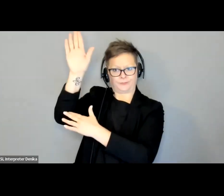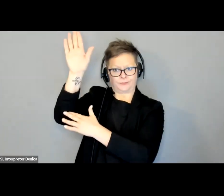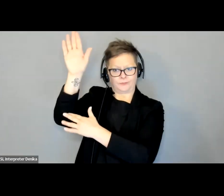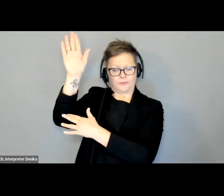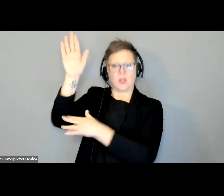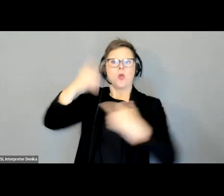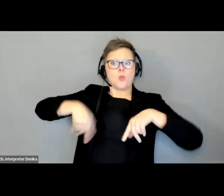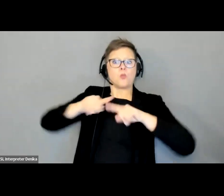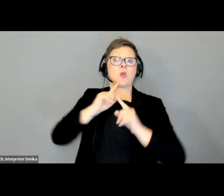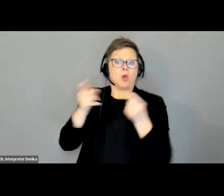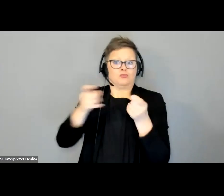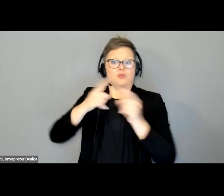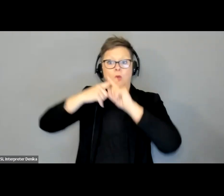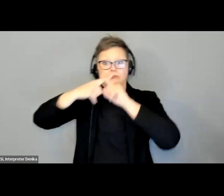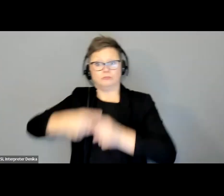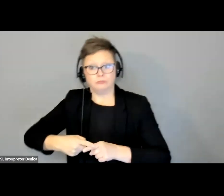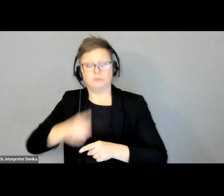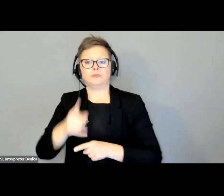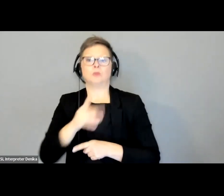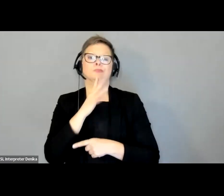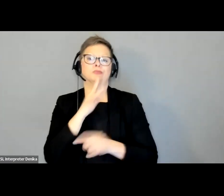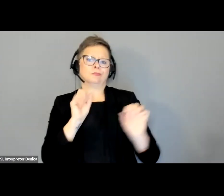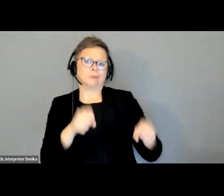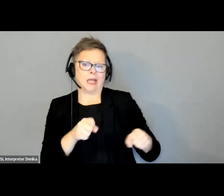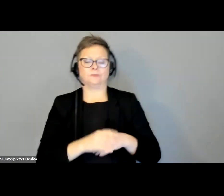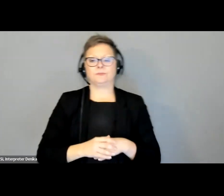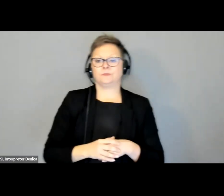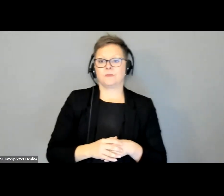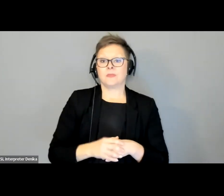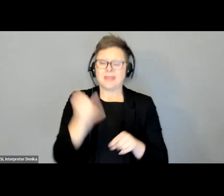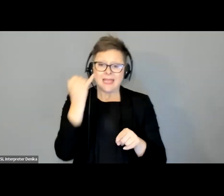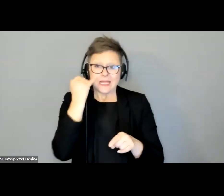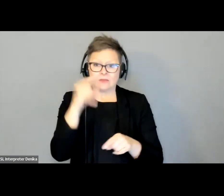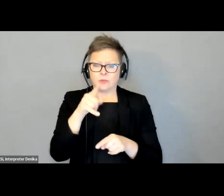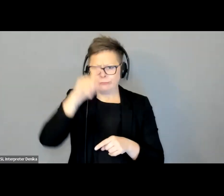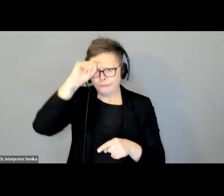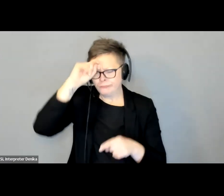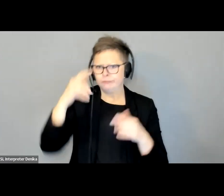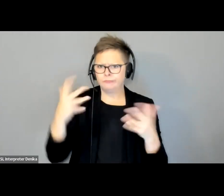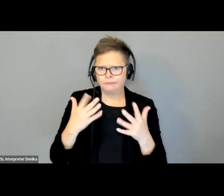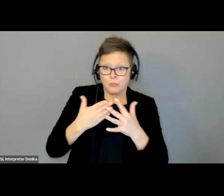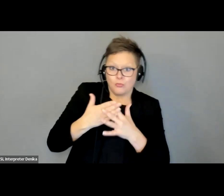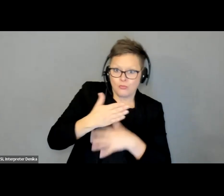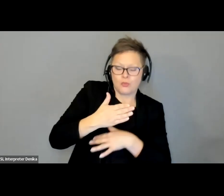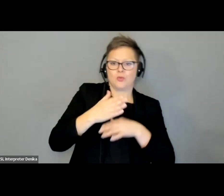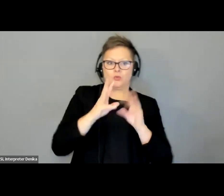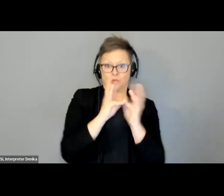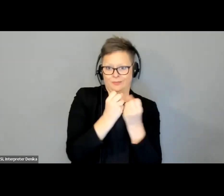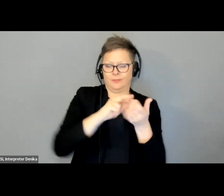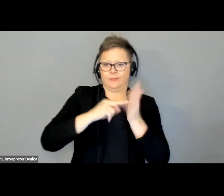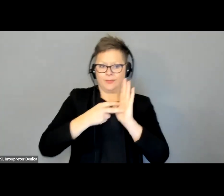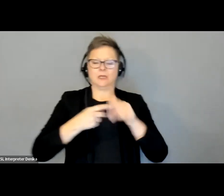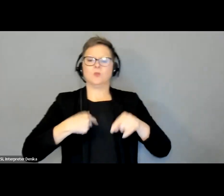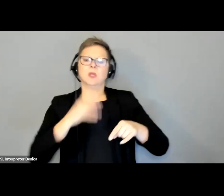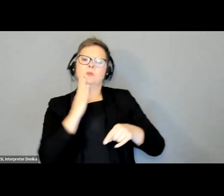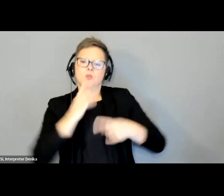and you can ask your question out loud. If you have any pressing questions during the sessions, we will do our best to monitor it in a written response as we